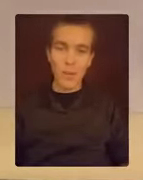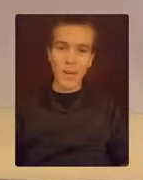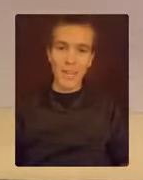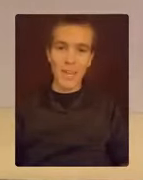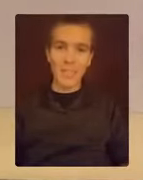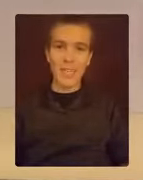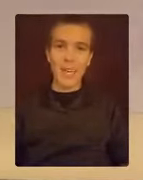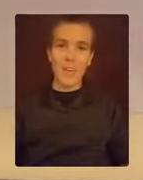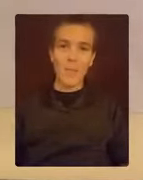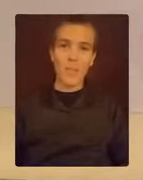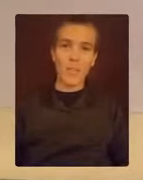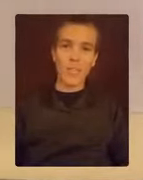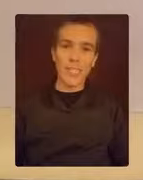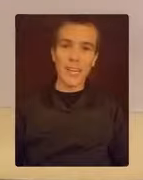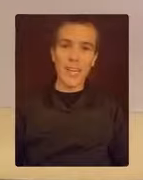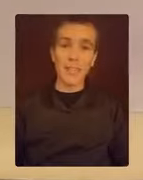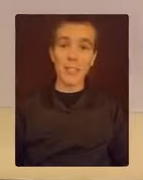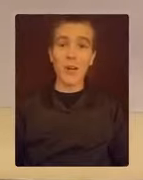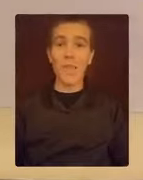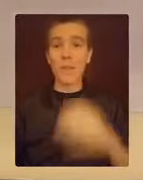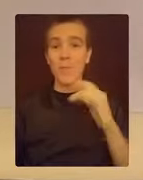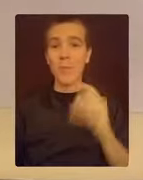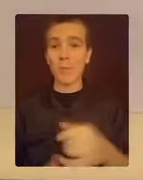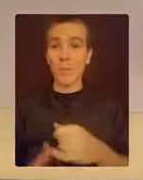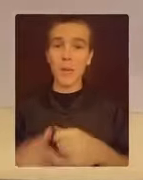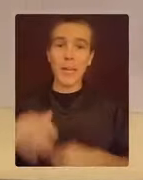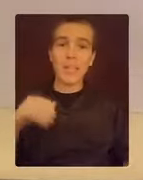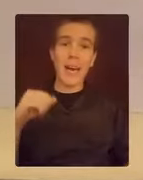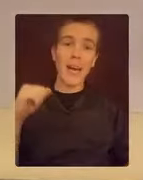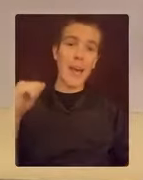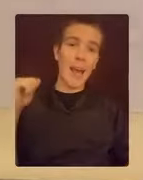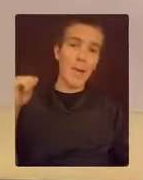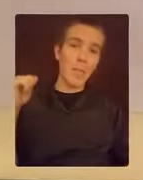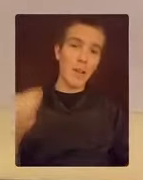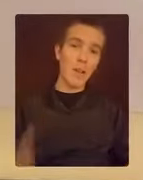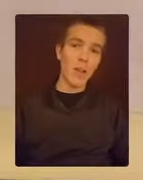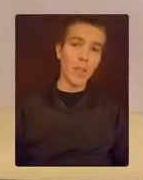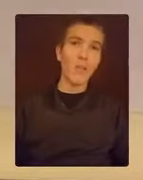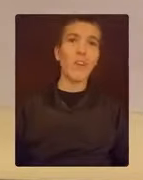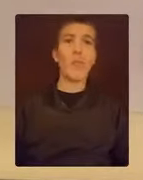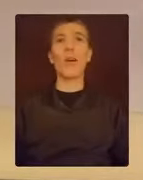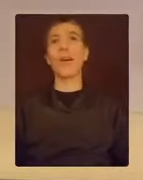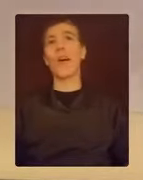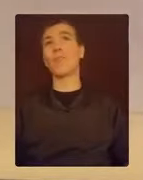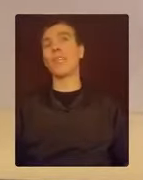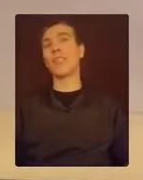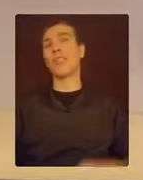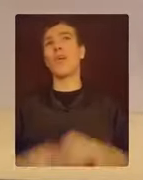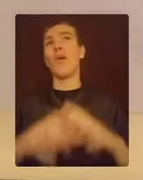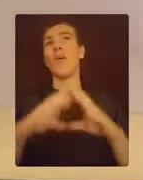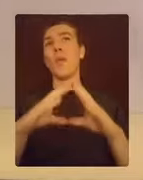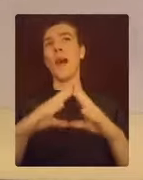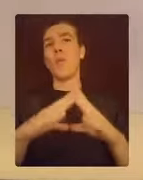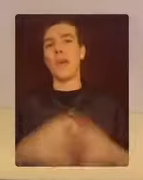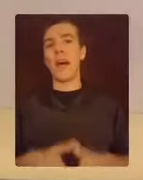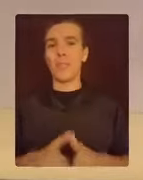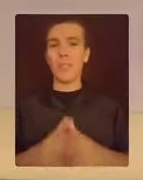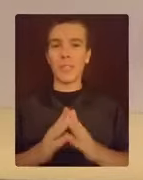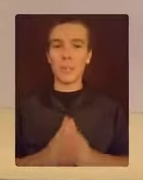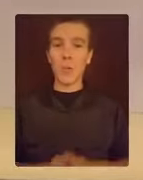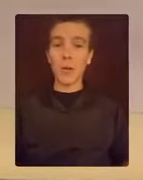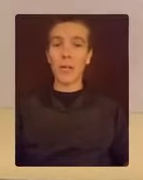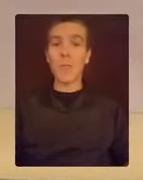the podcast. If you want to check that out, just go over to my Facebook page. I am working. I was actually, when I went